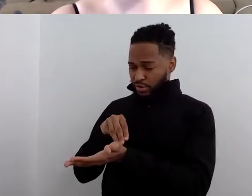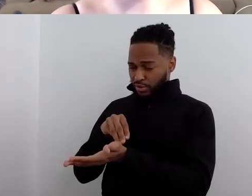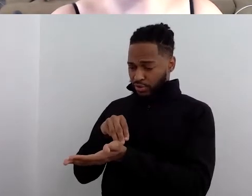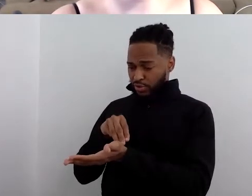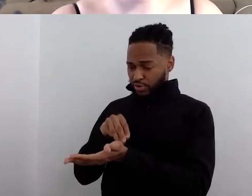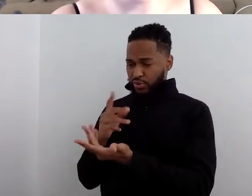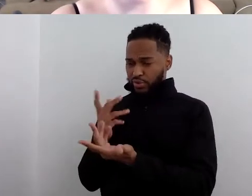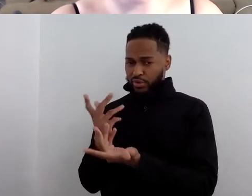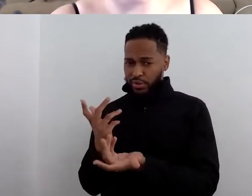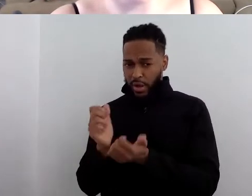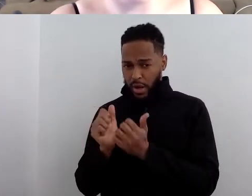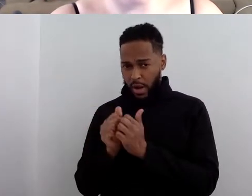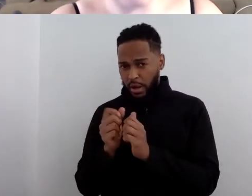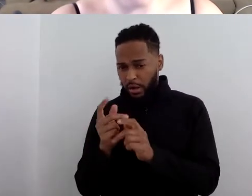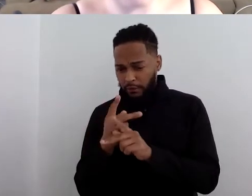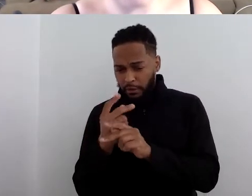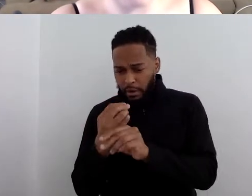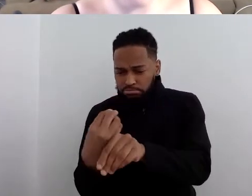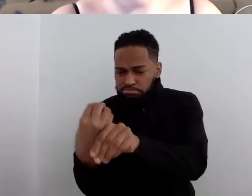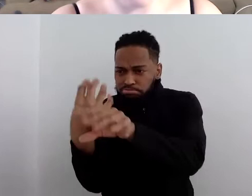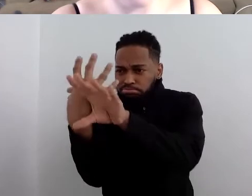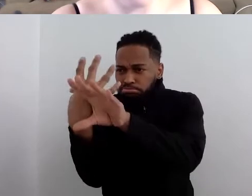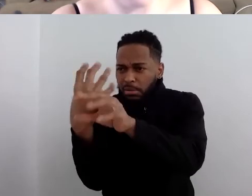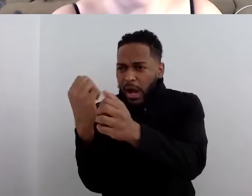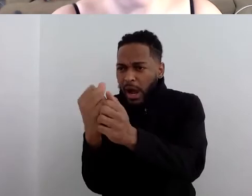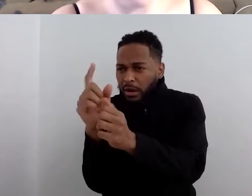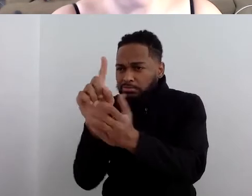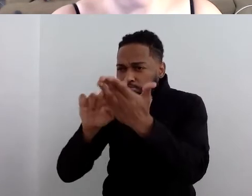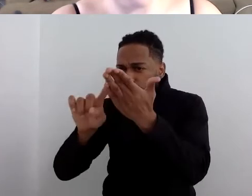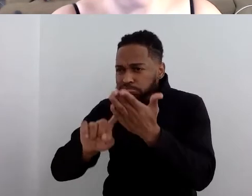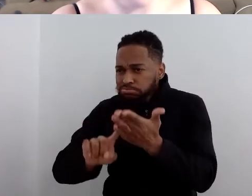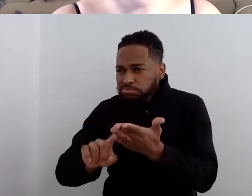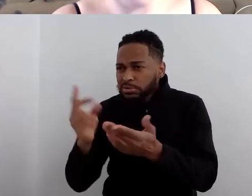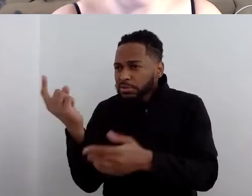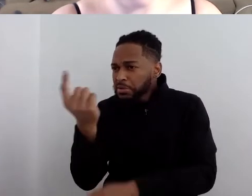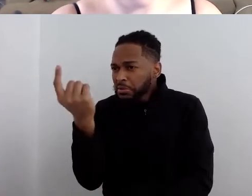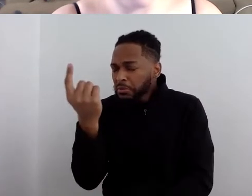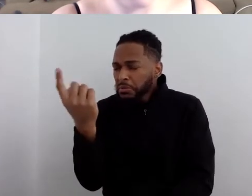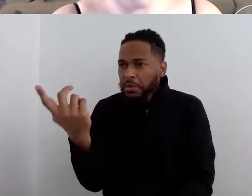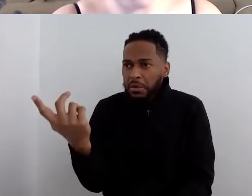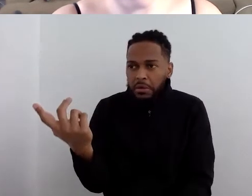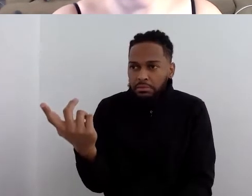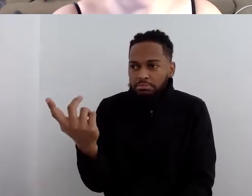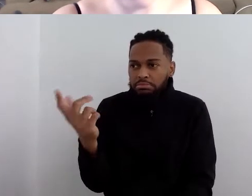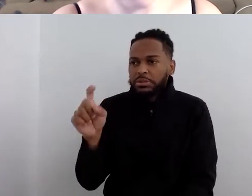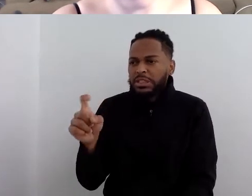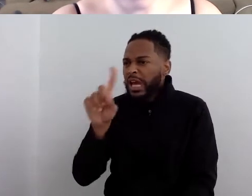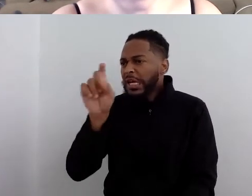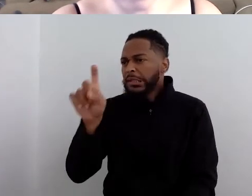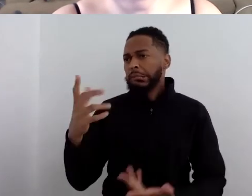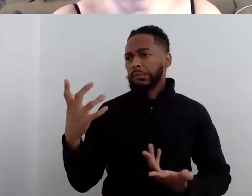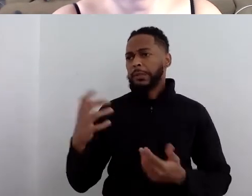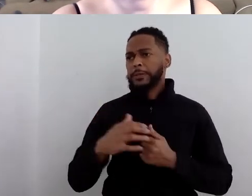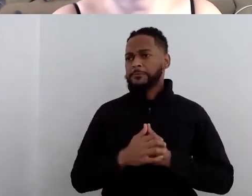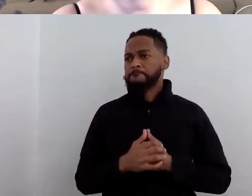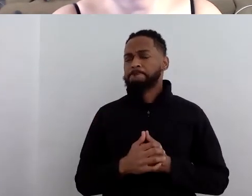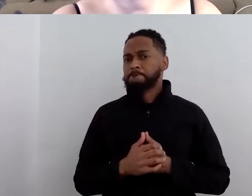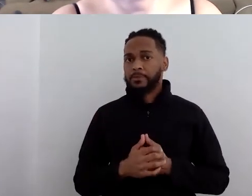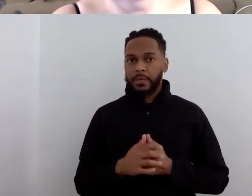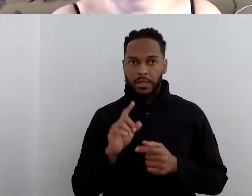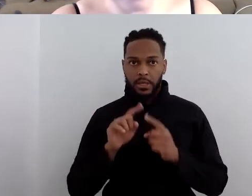run a video visit? How do I examine someone? What are the right questions to ask? Because I can't see